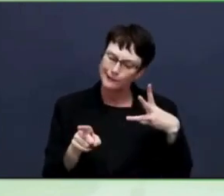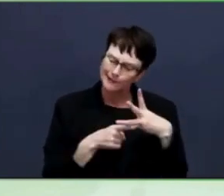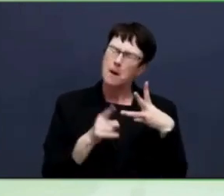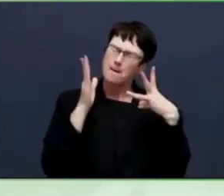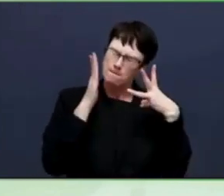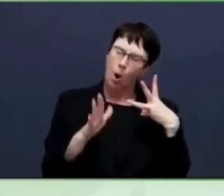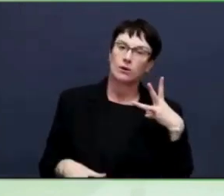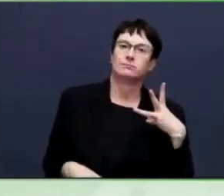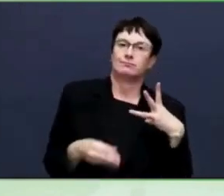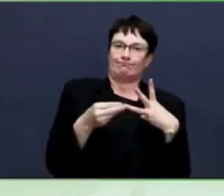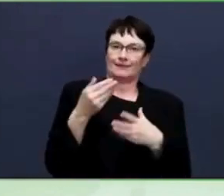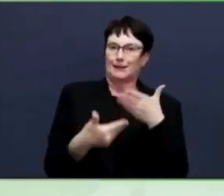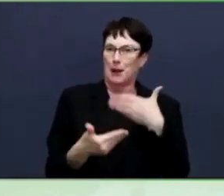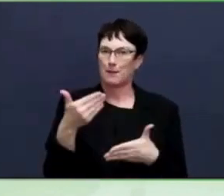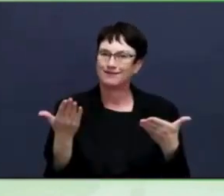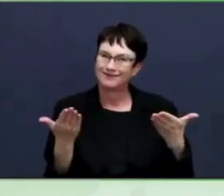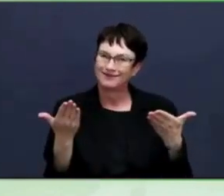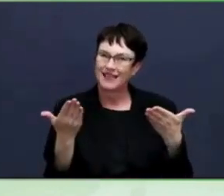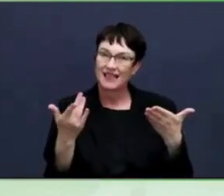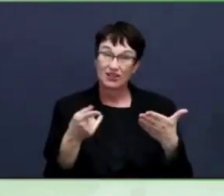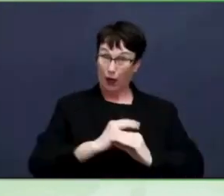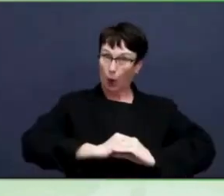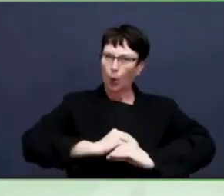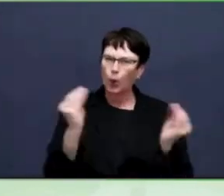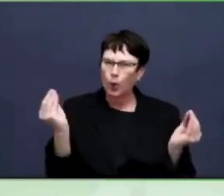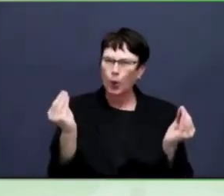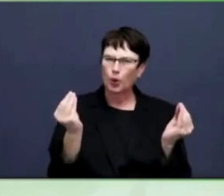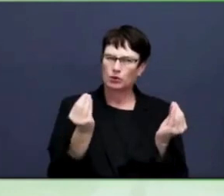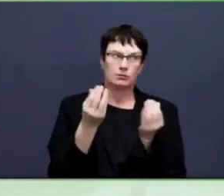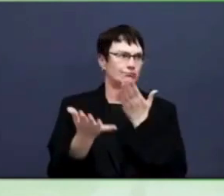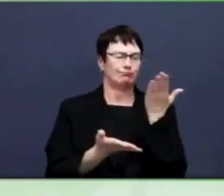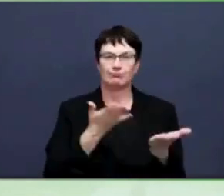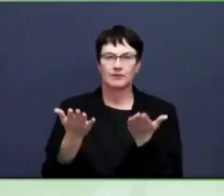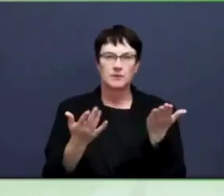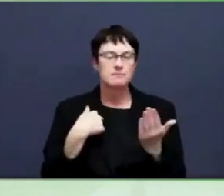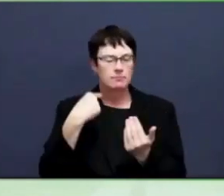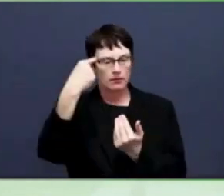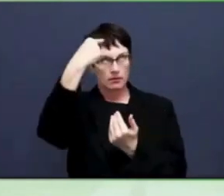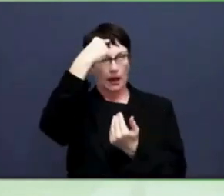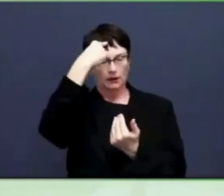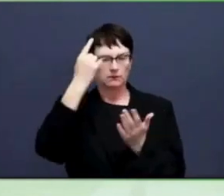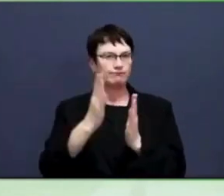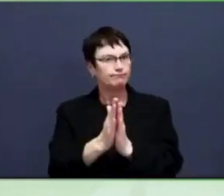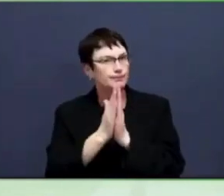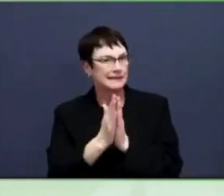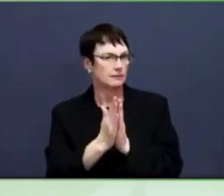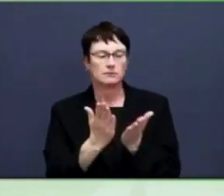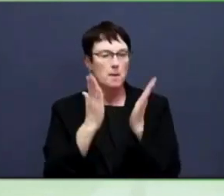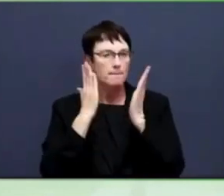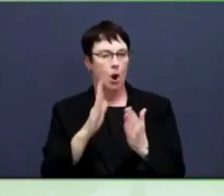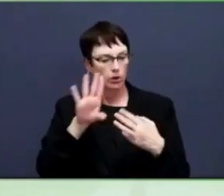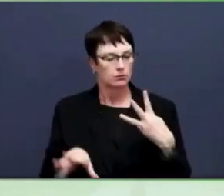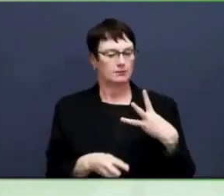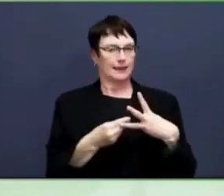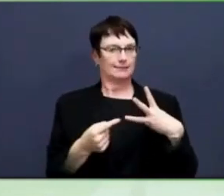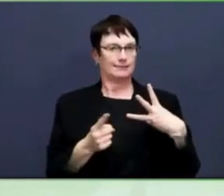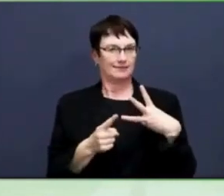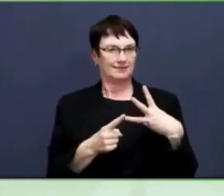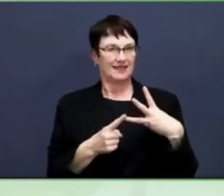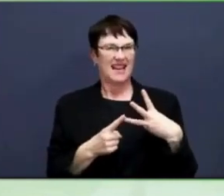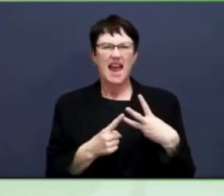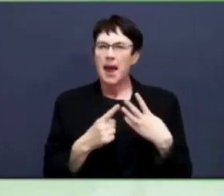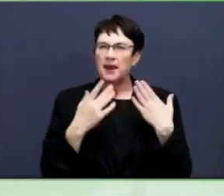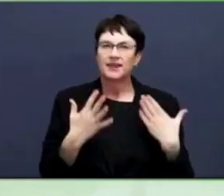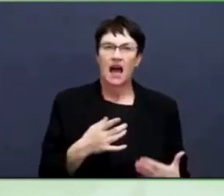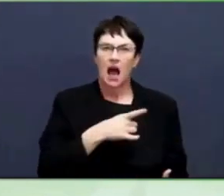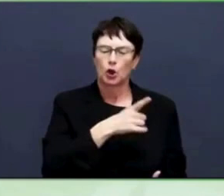AI developers, because this stuff is genius that you guys are talking about, could you develop tools that the applicant could use to help them